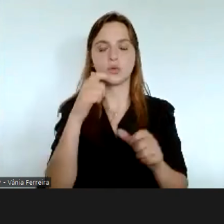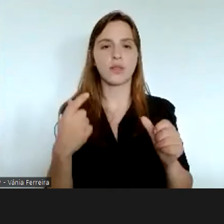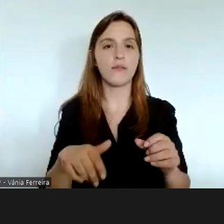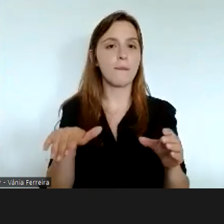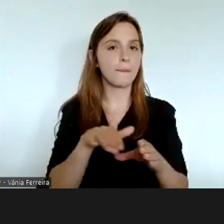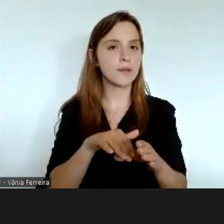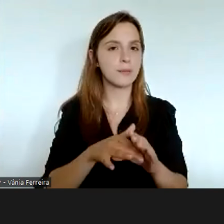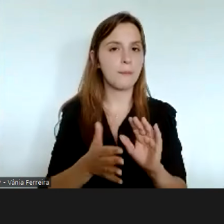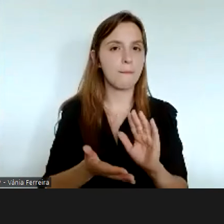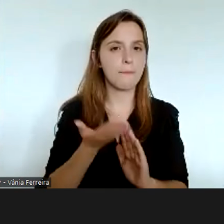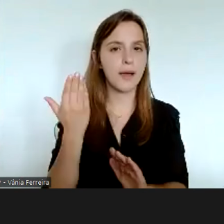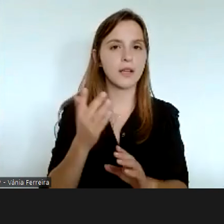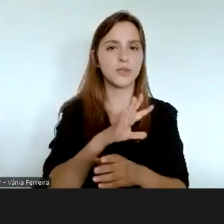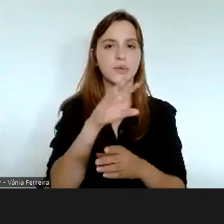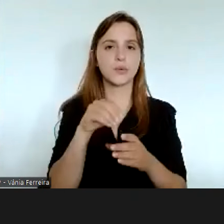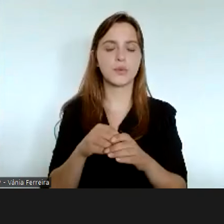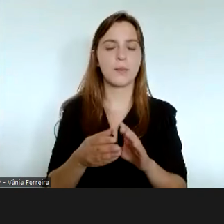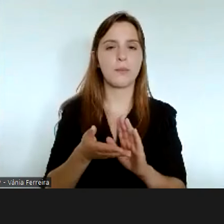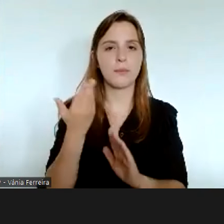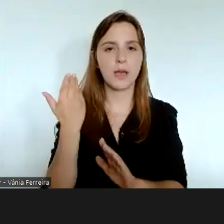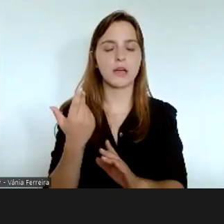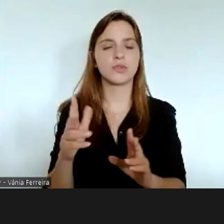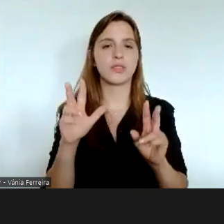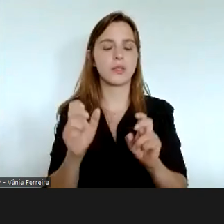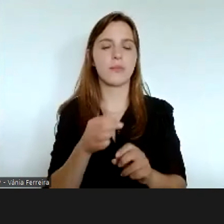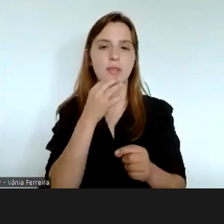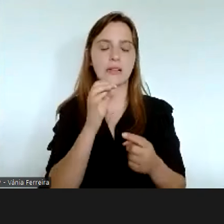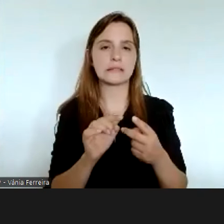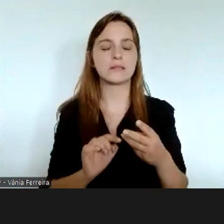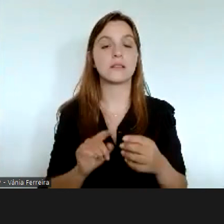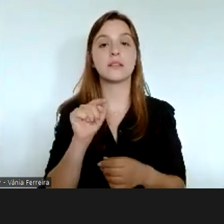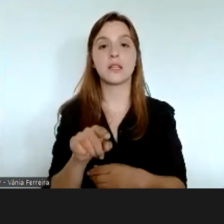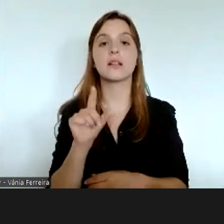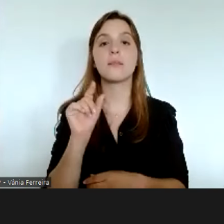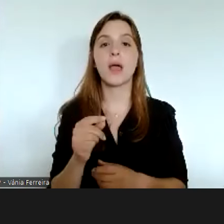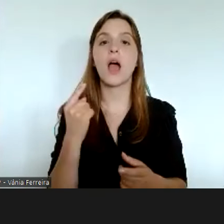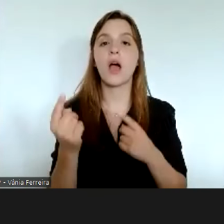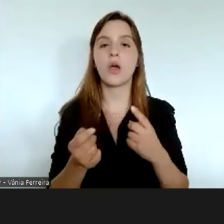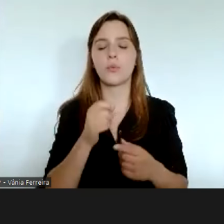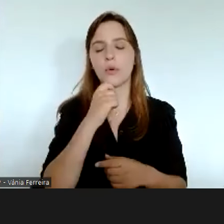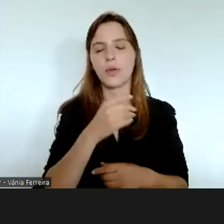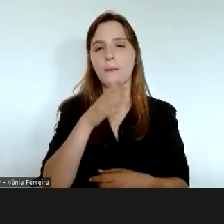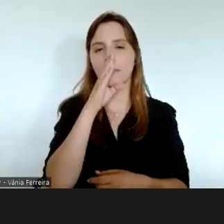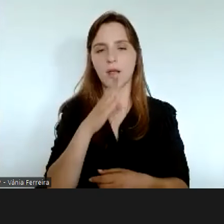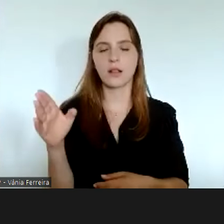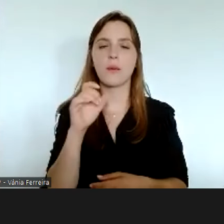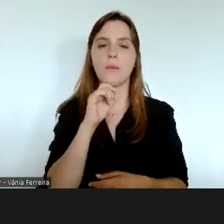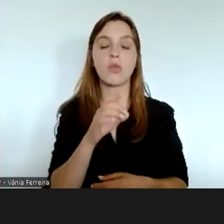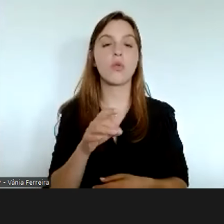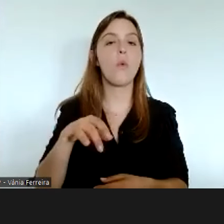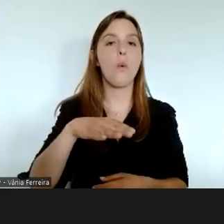more inclusive what they are actually speaking about. And this is also something you can really practice in the classroom.